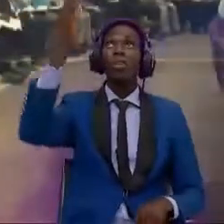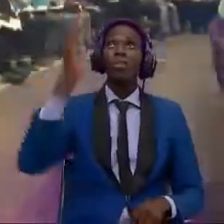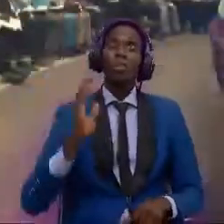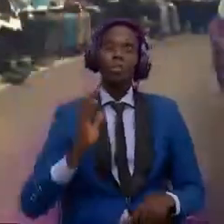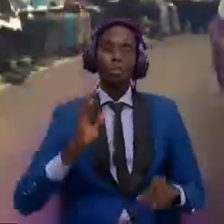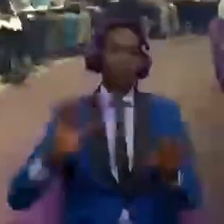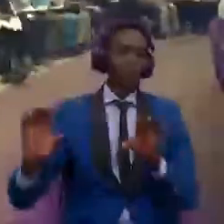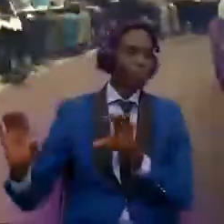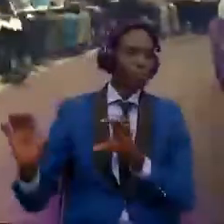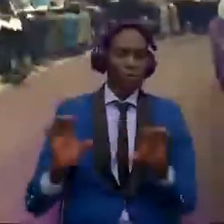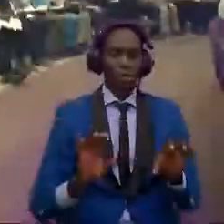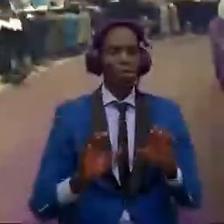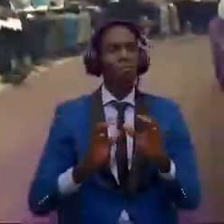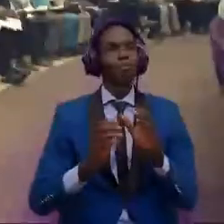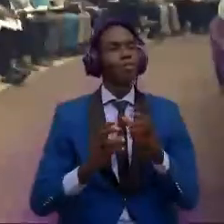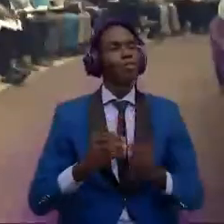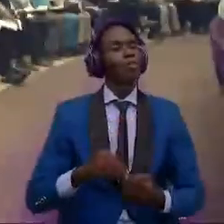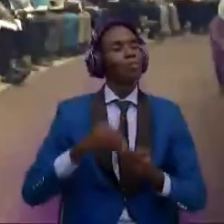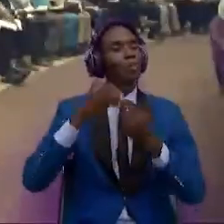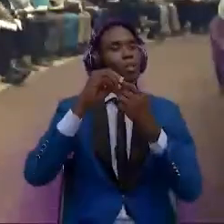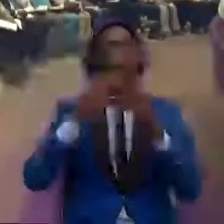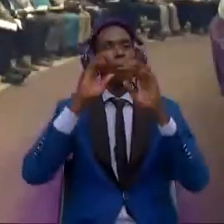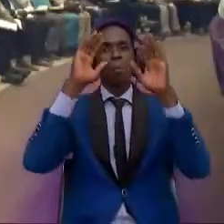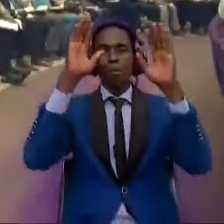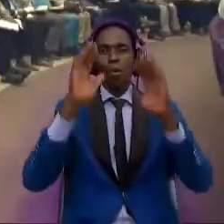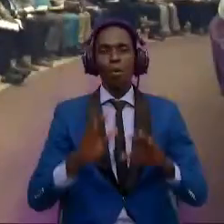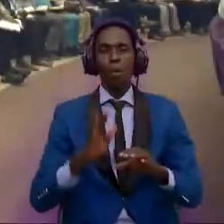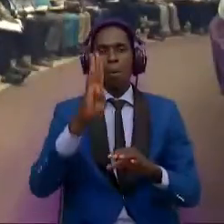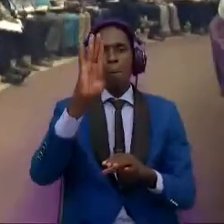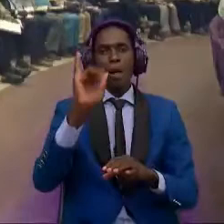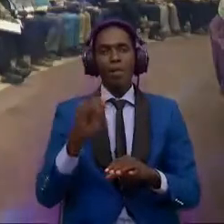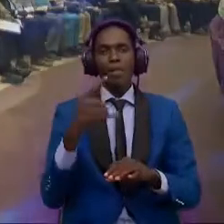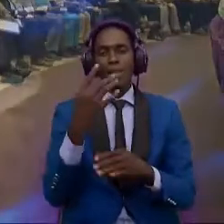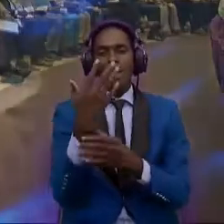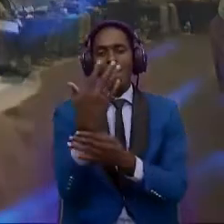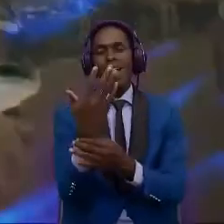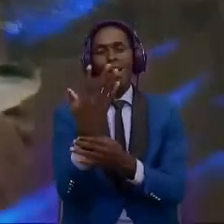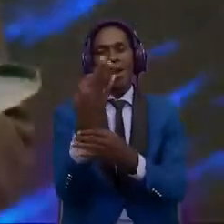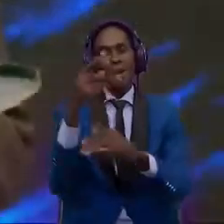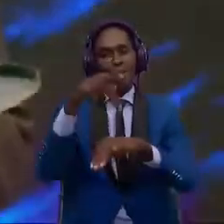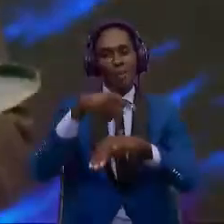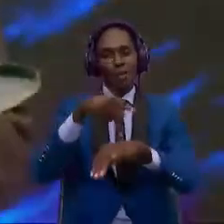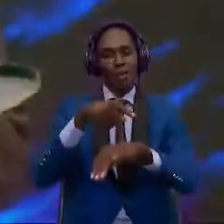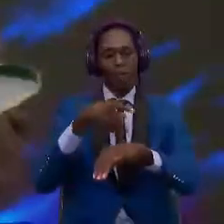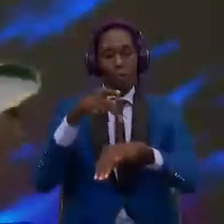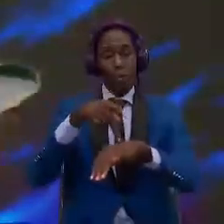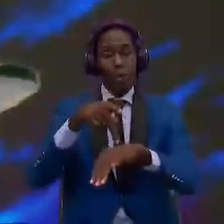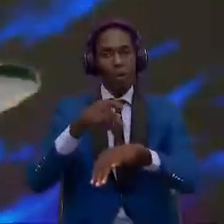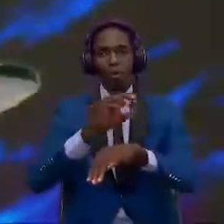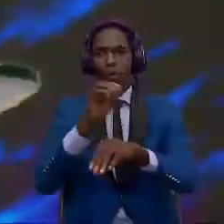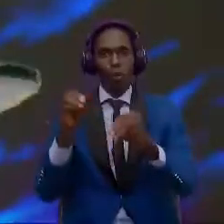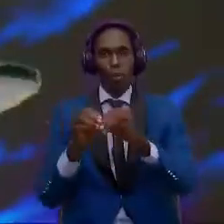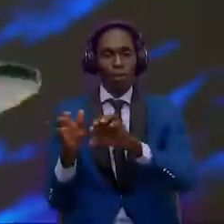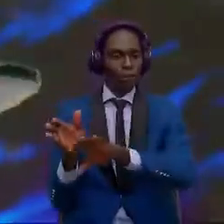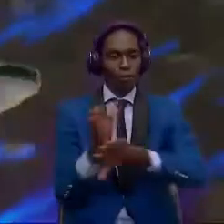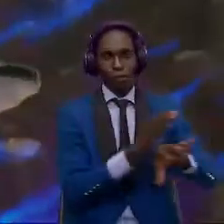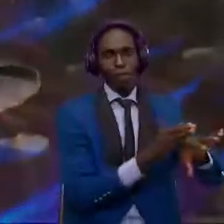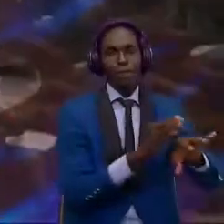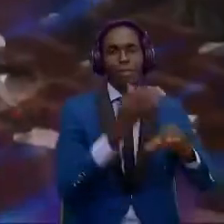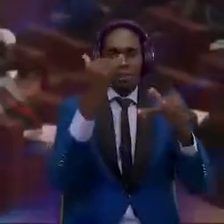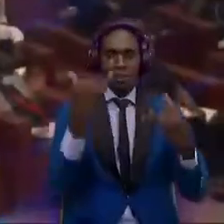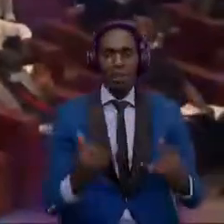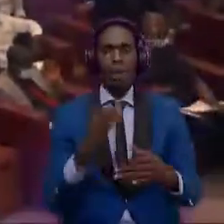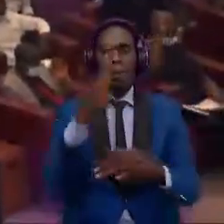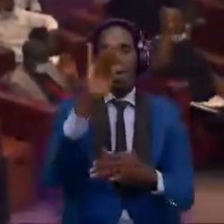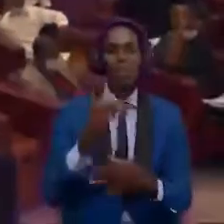wrought special miracles by the hands of Paul. Now it's now your turn. Where are you?